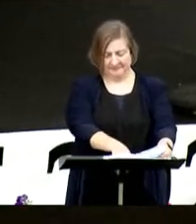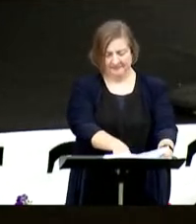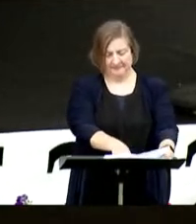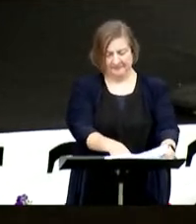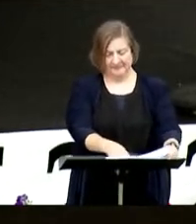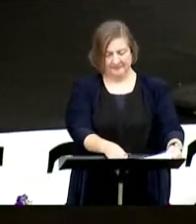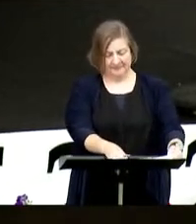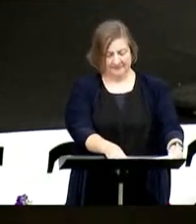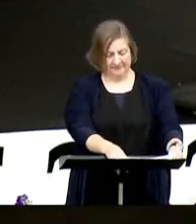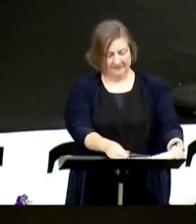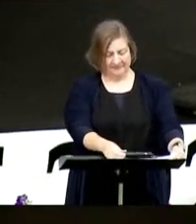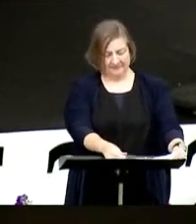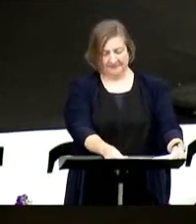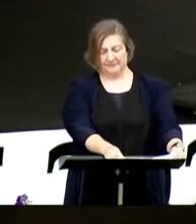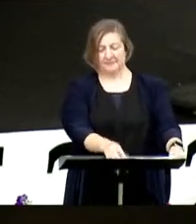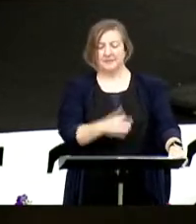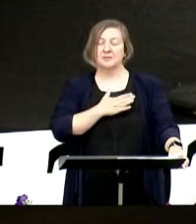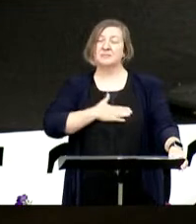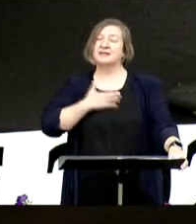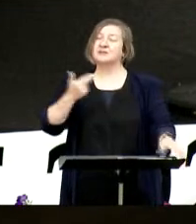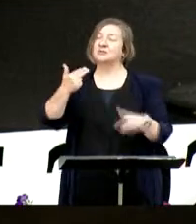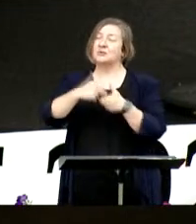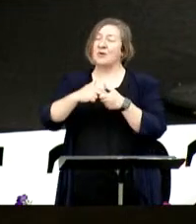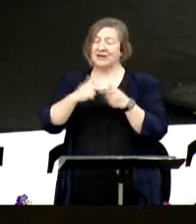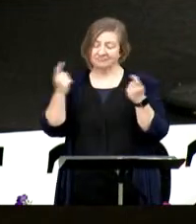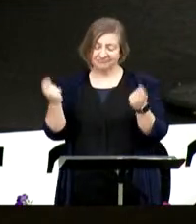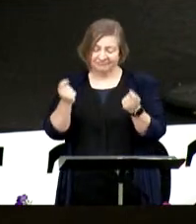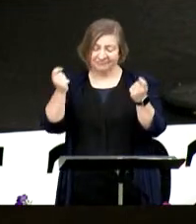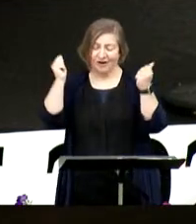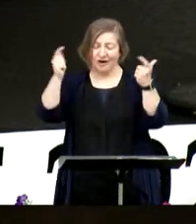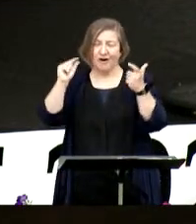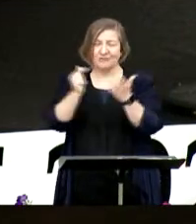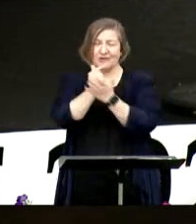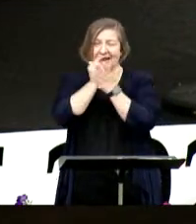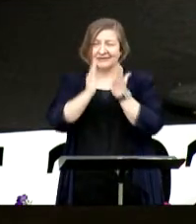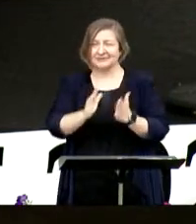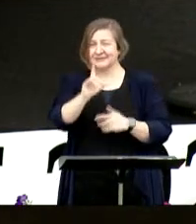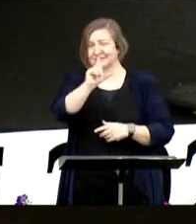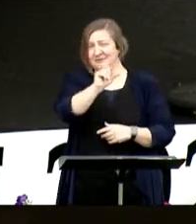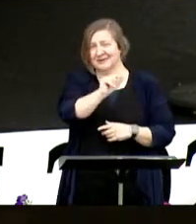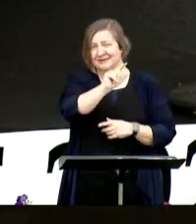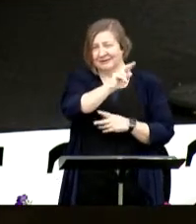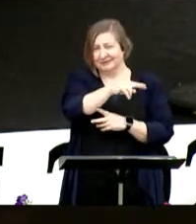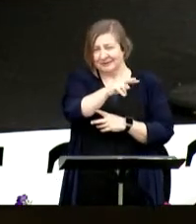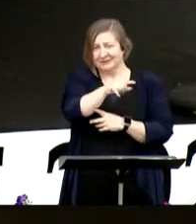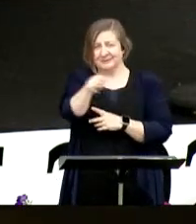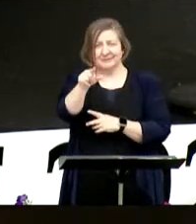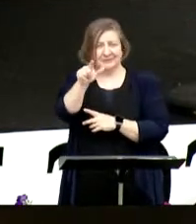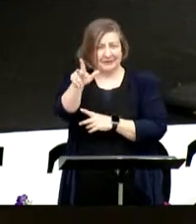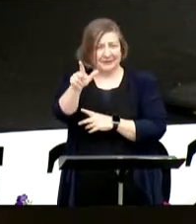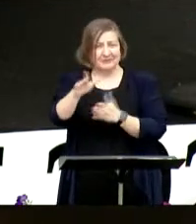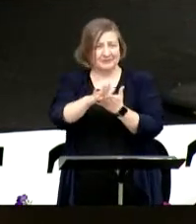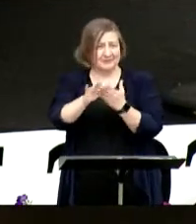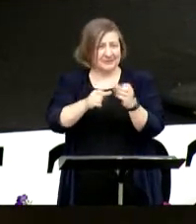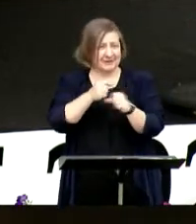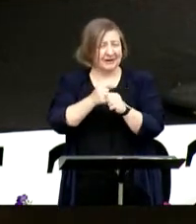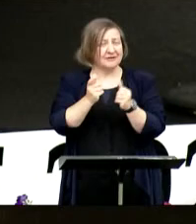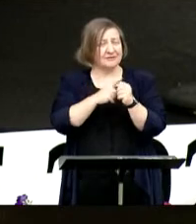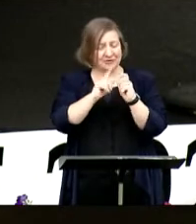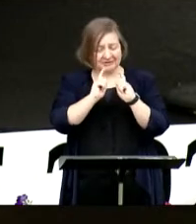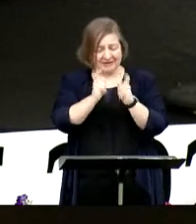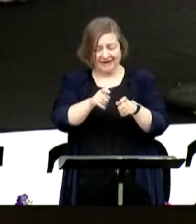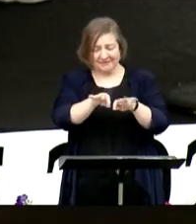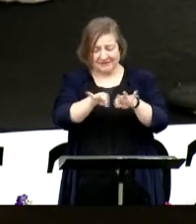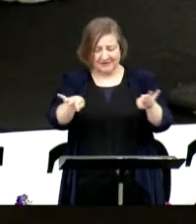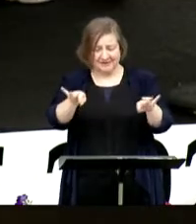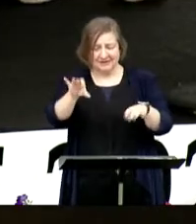Please join us in celebrating all of our graduates for the 22-23 school year. I would like to start by presenting a diploma to